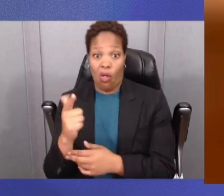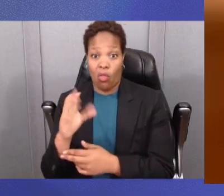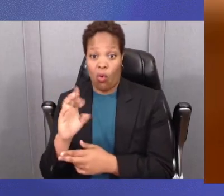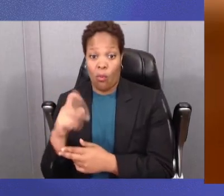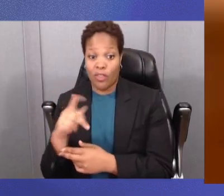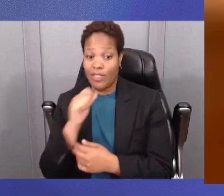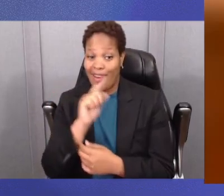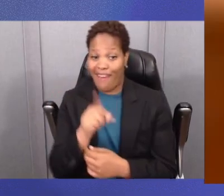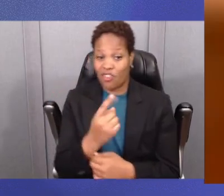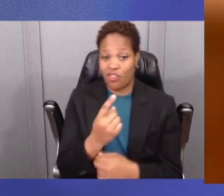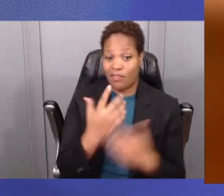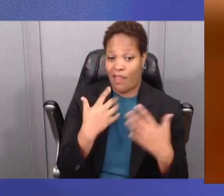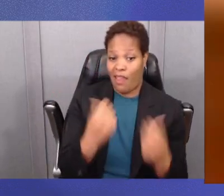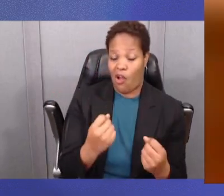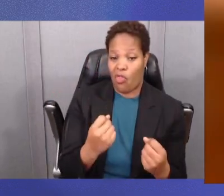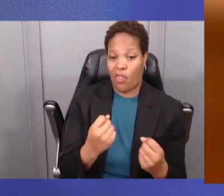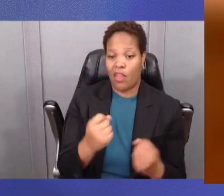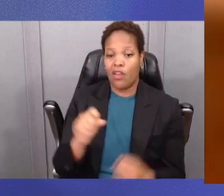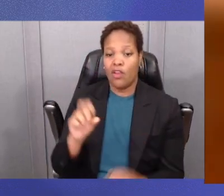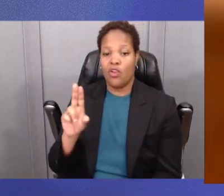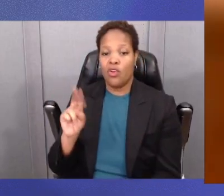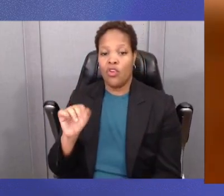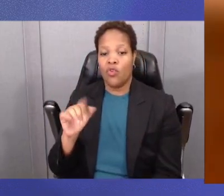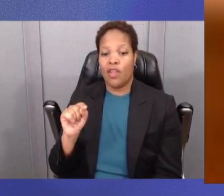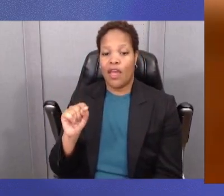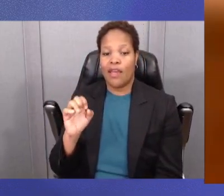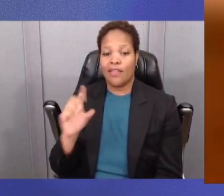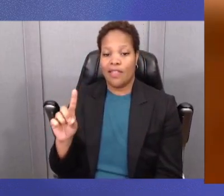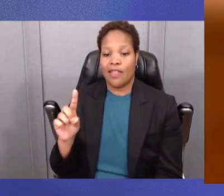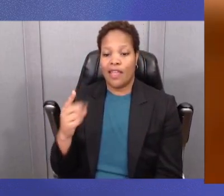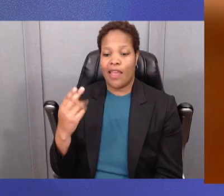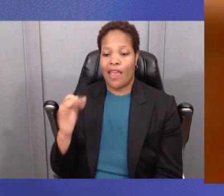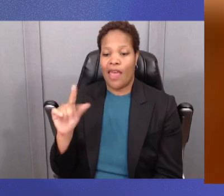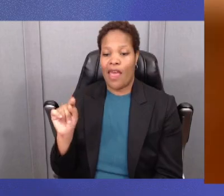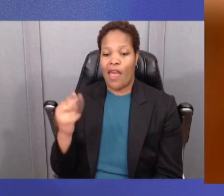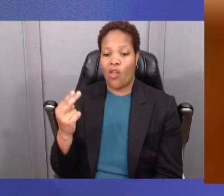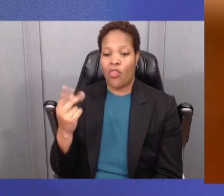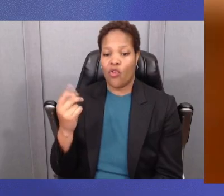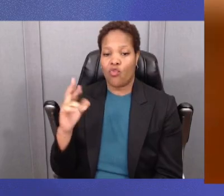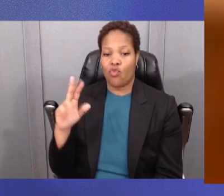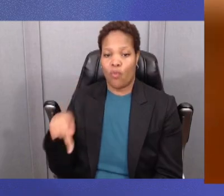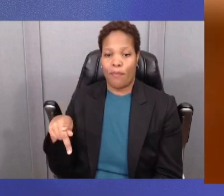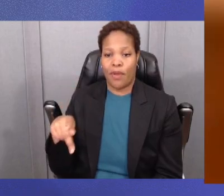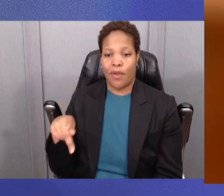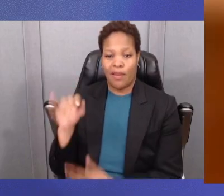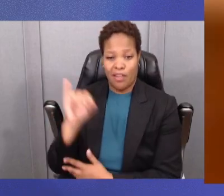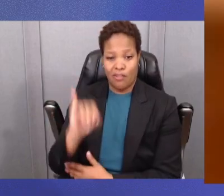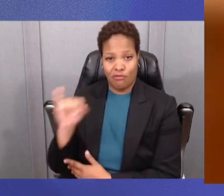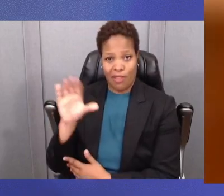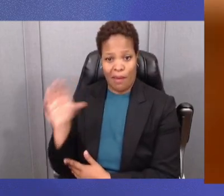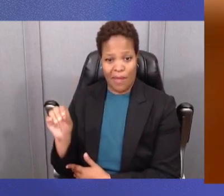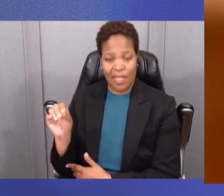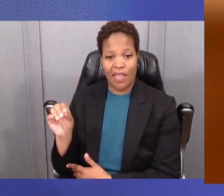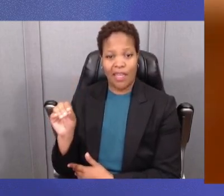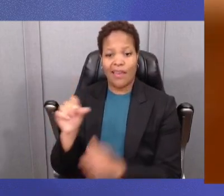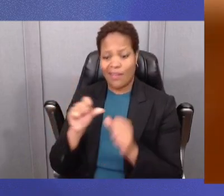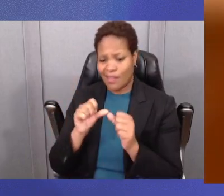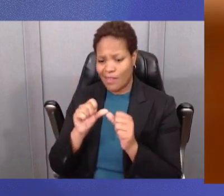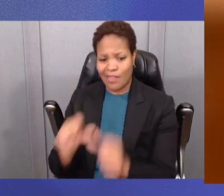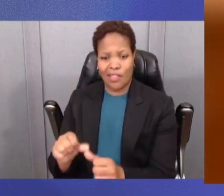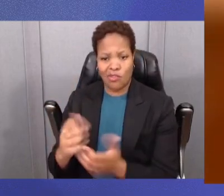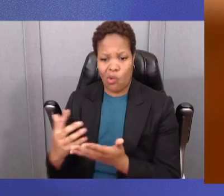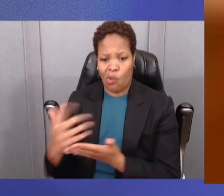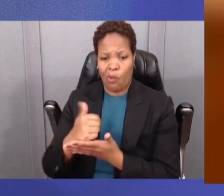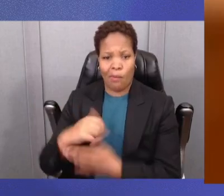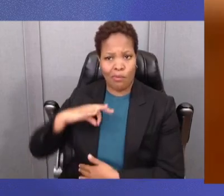corporations, is United Health Group, an insurer who continues to make profits never seen before in its